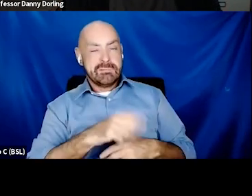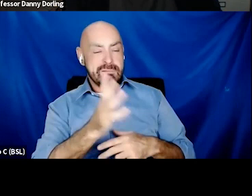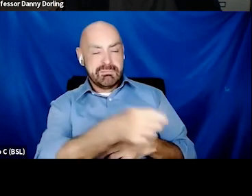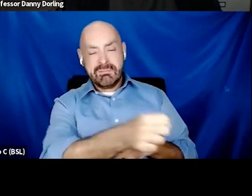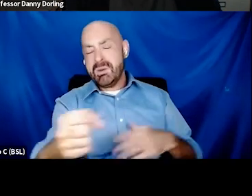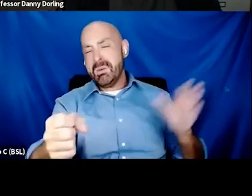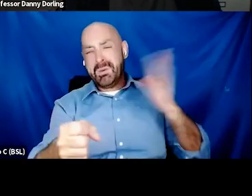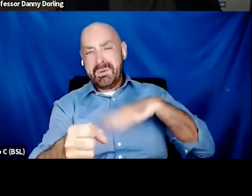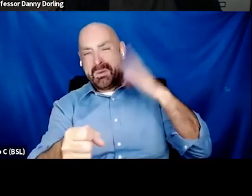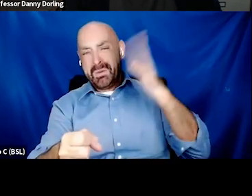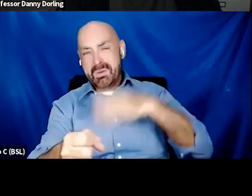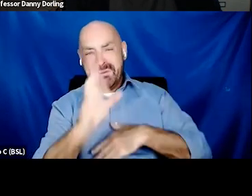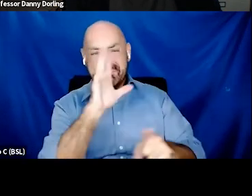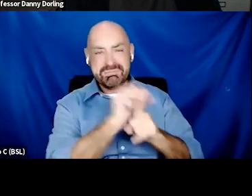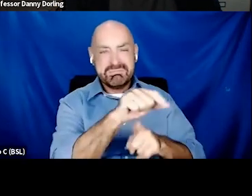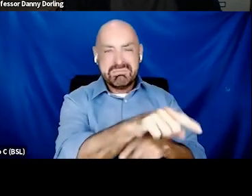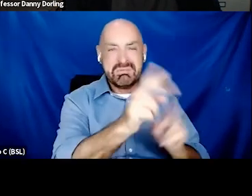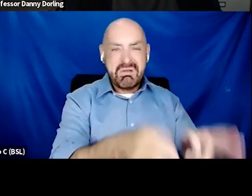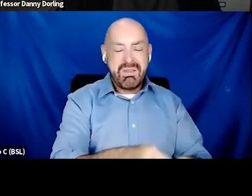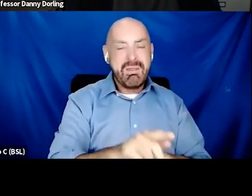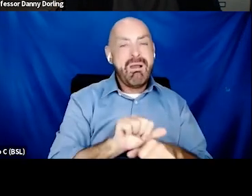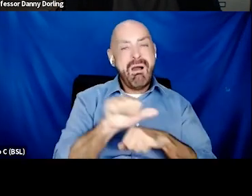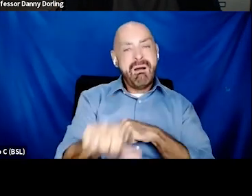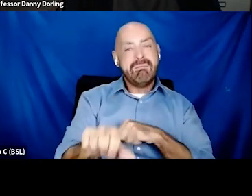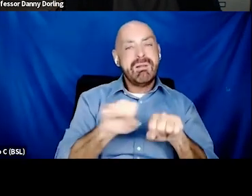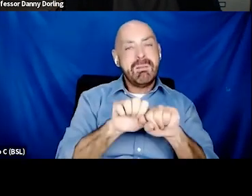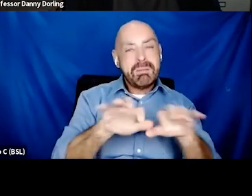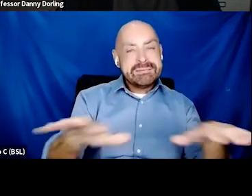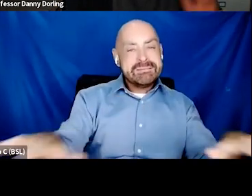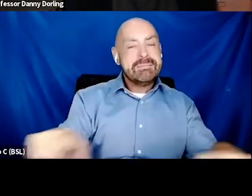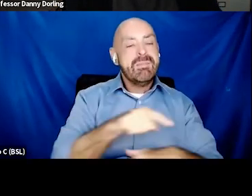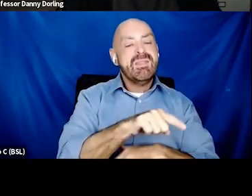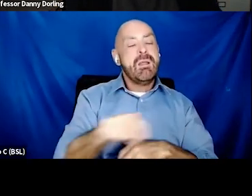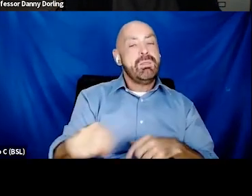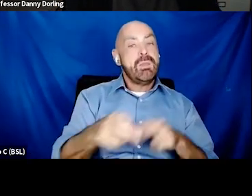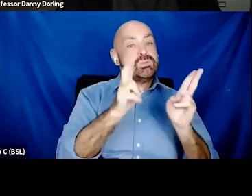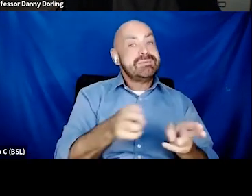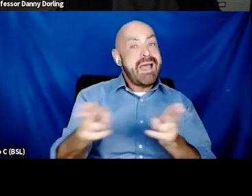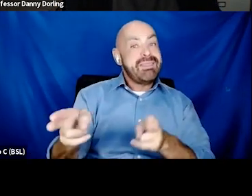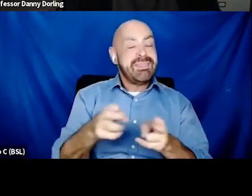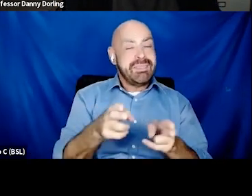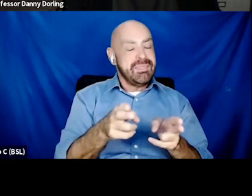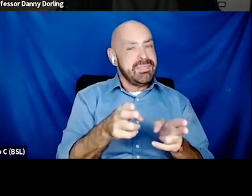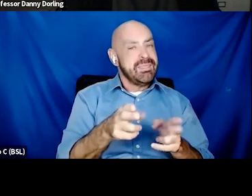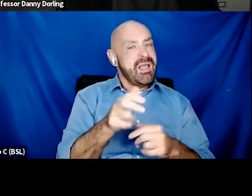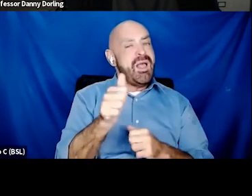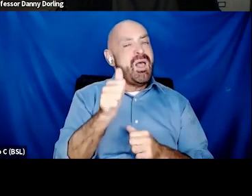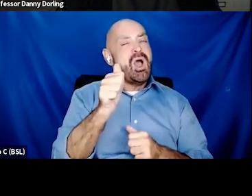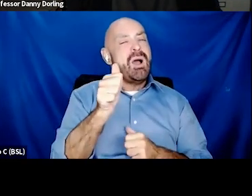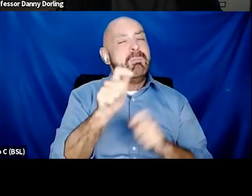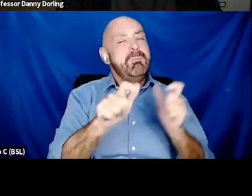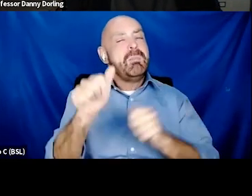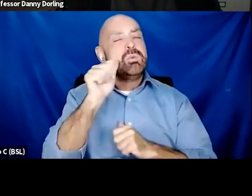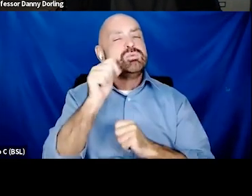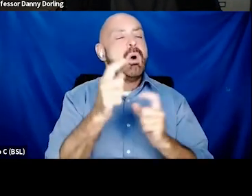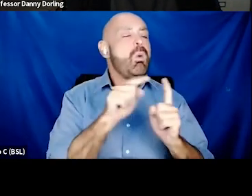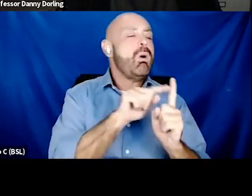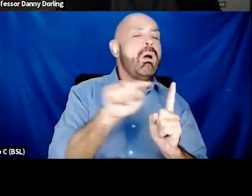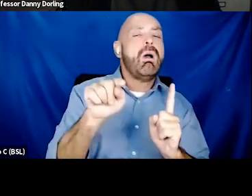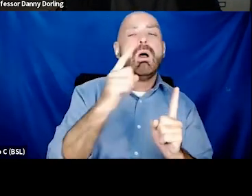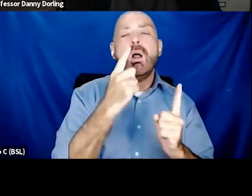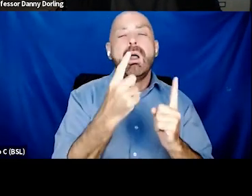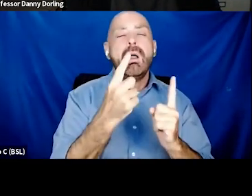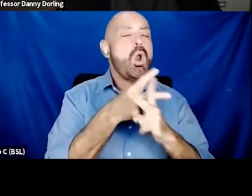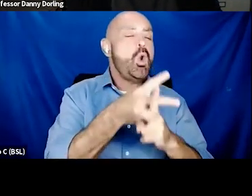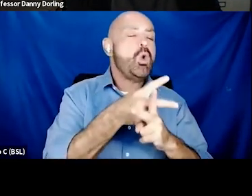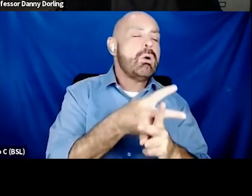one thing that has changed a bit after the pandemic is that those deaths have actually reduced. People do know each other a little bit more, or did. But let's